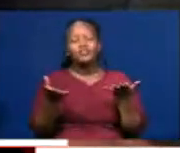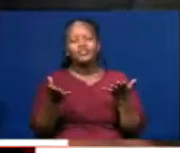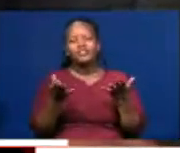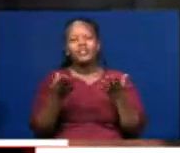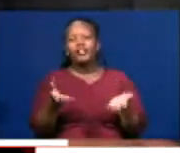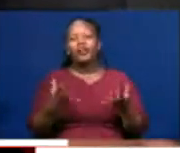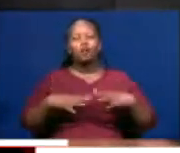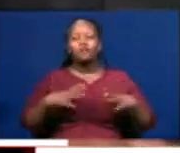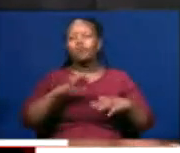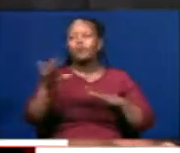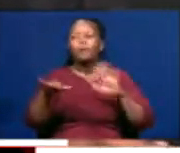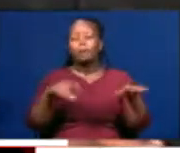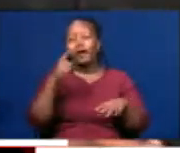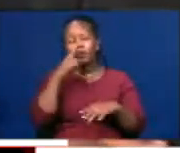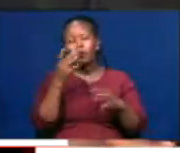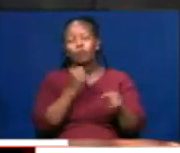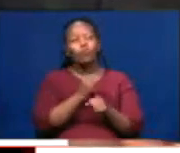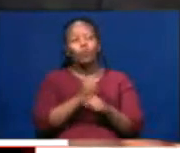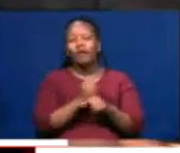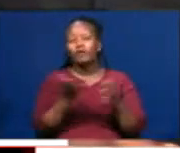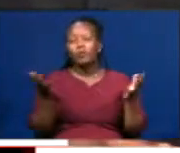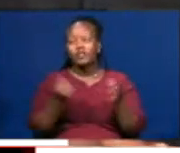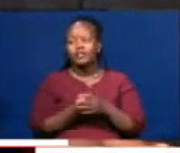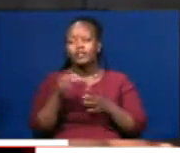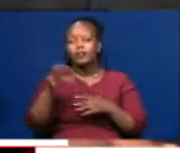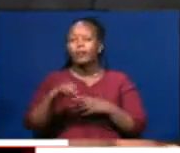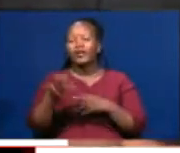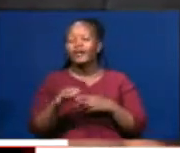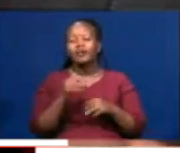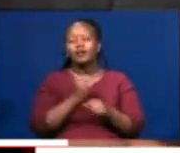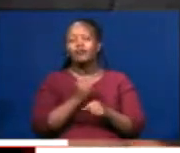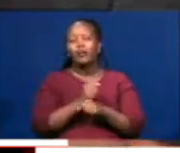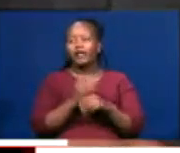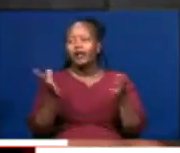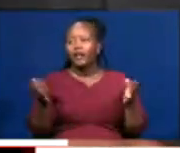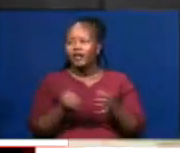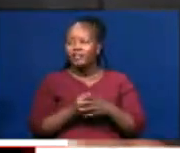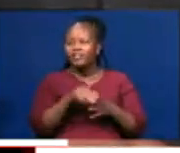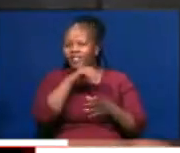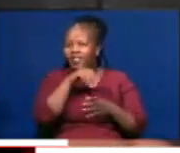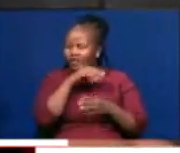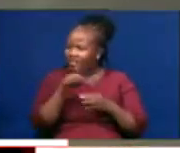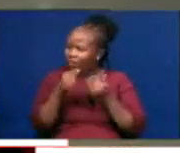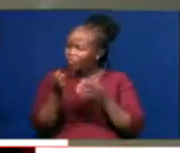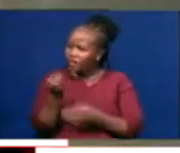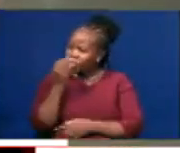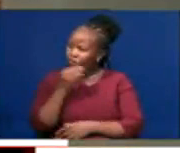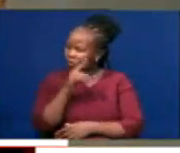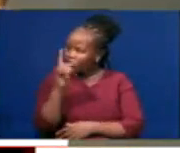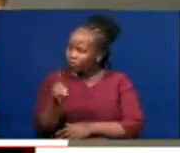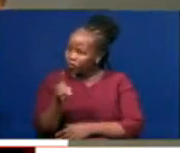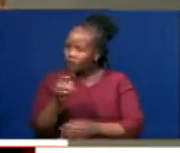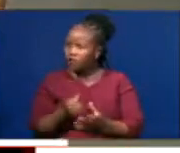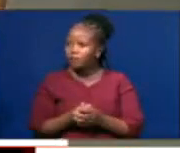wako hapa, watafanya kazi gani, makanga watafanya kazi gani. Raila ndio atawaletea chakula ama huyu makarena. This even